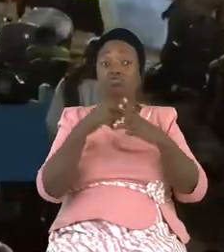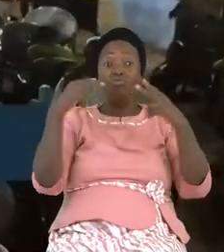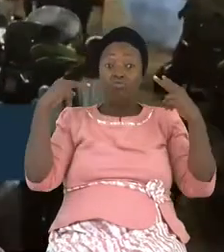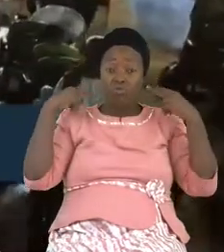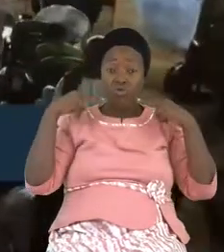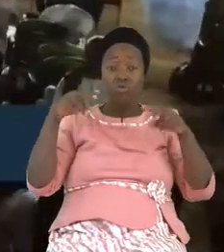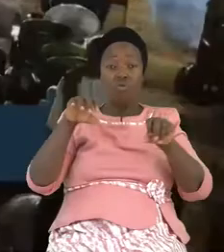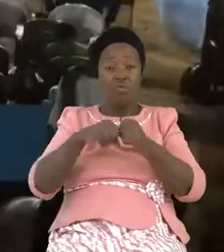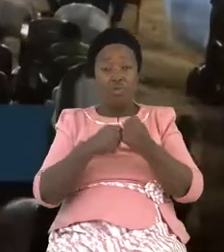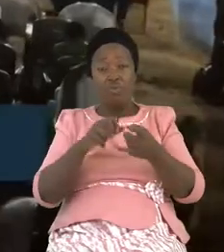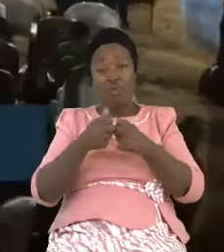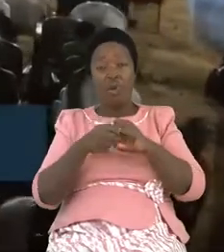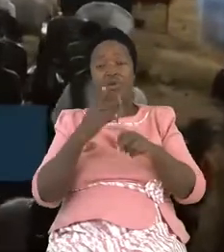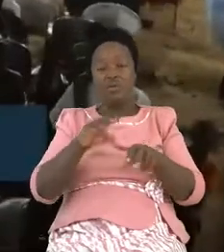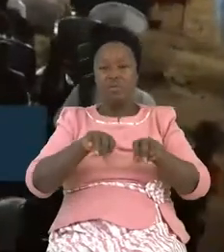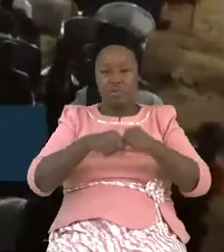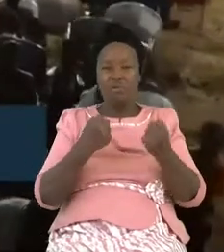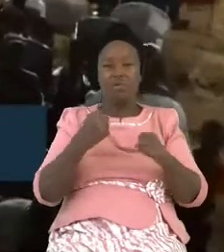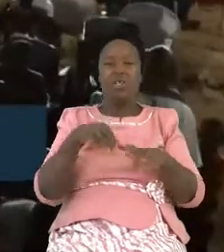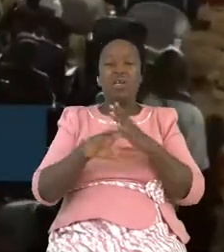Let's rise up as we welcome him.